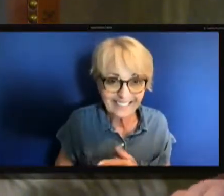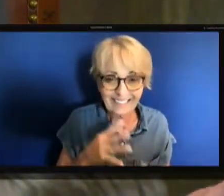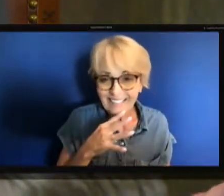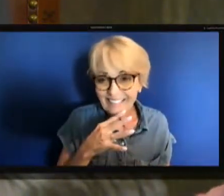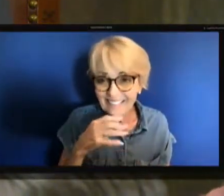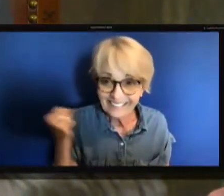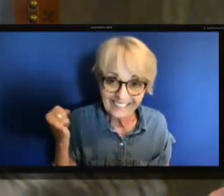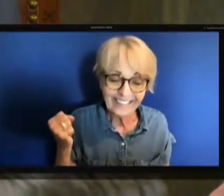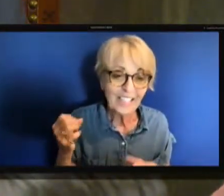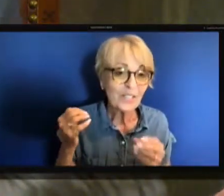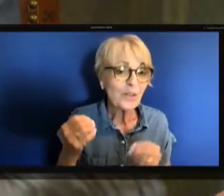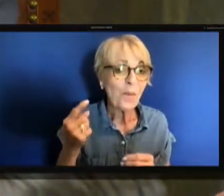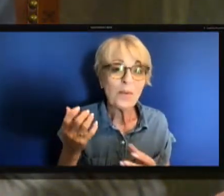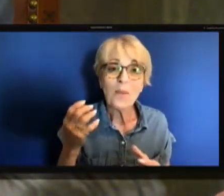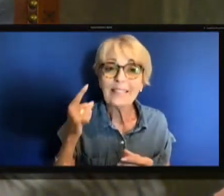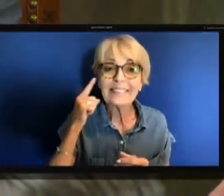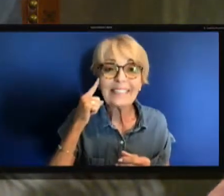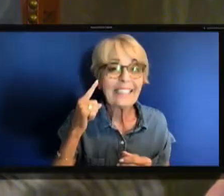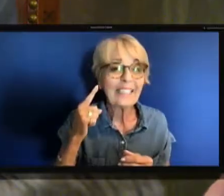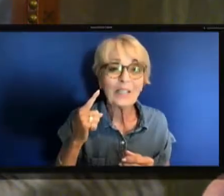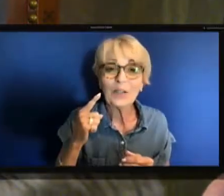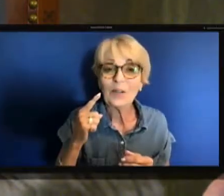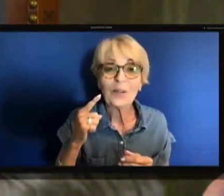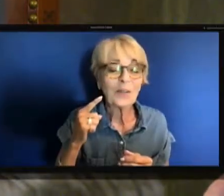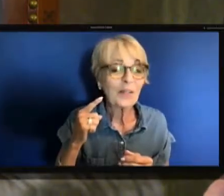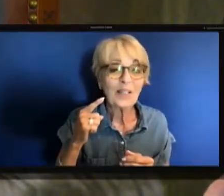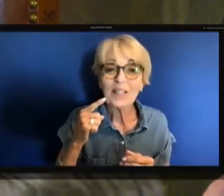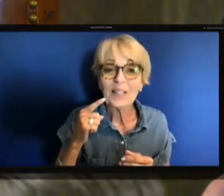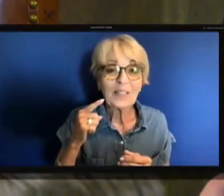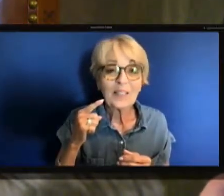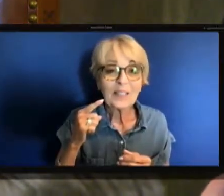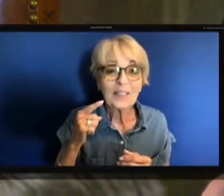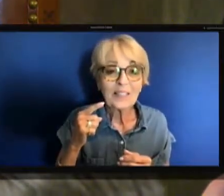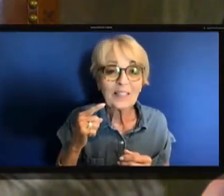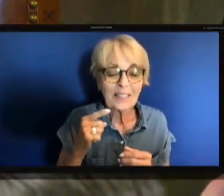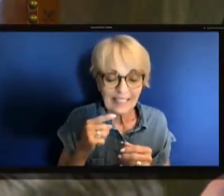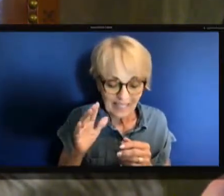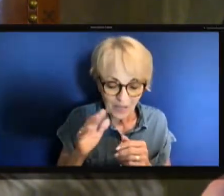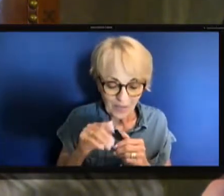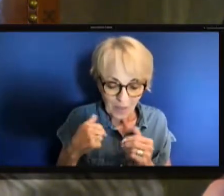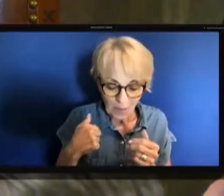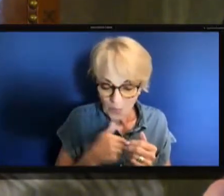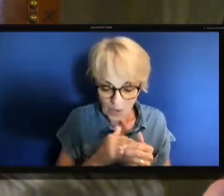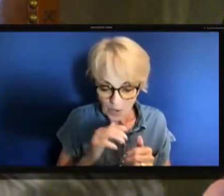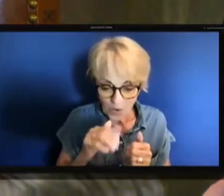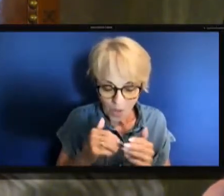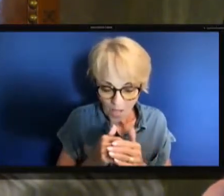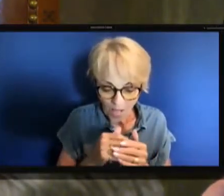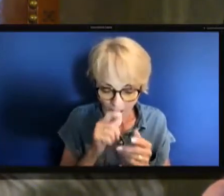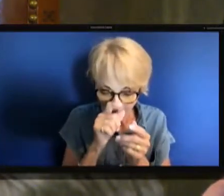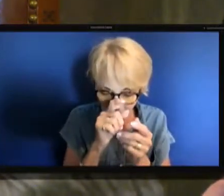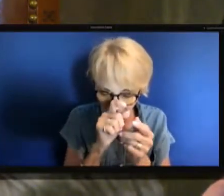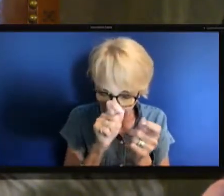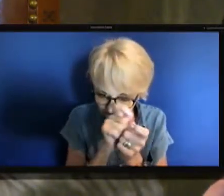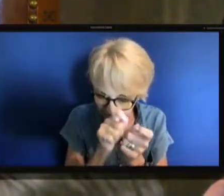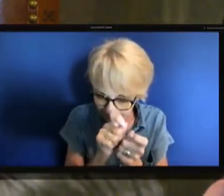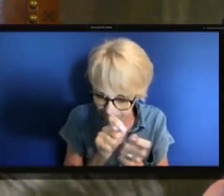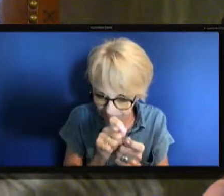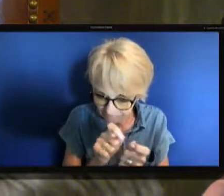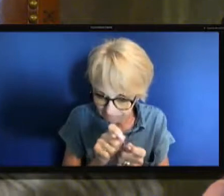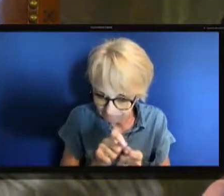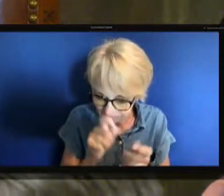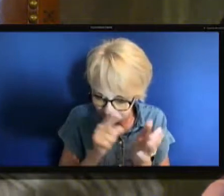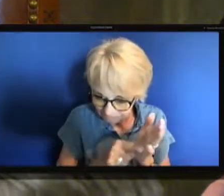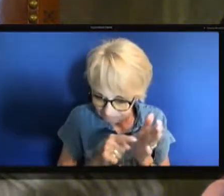you know, about how you know how much, you know, how carefully we're going through step by step on all these